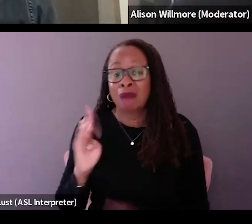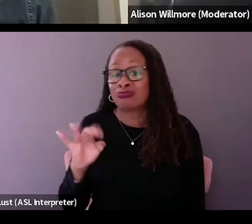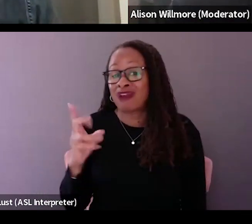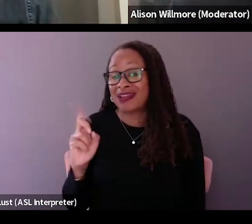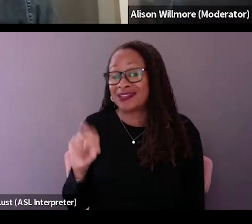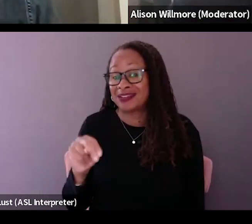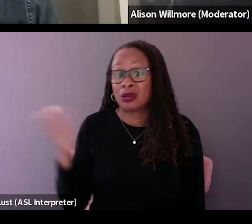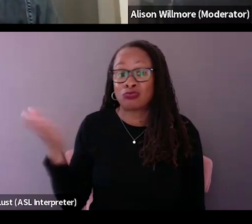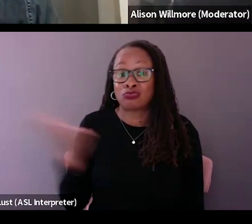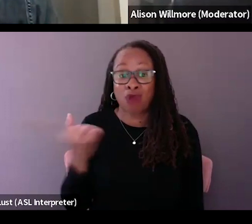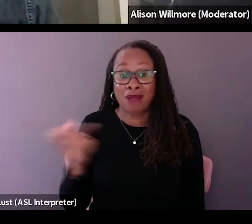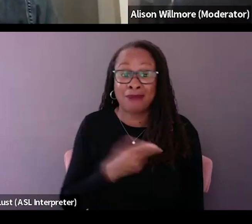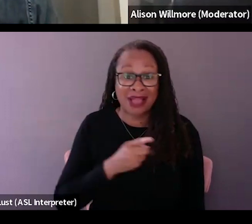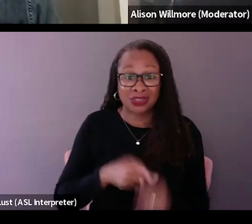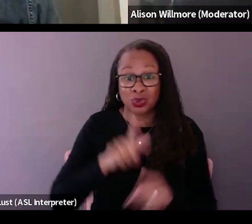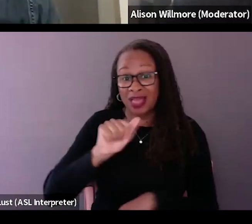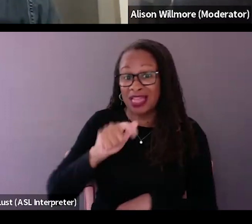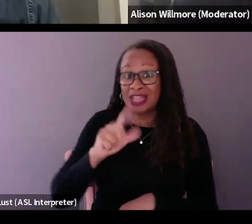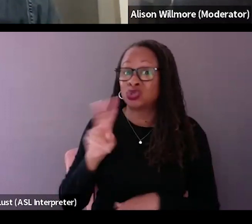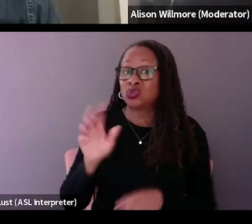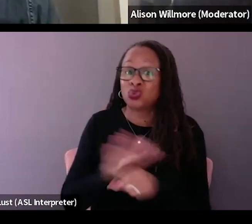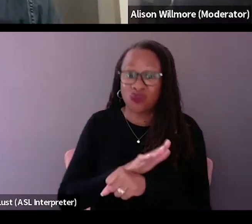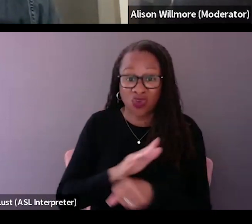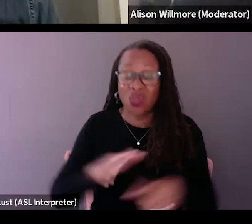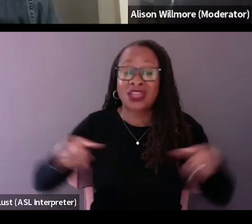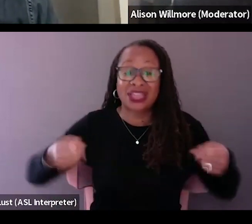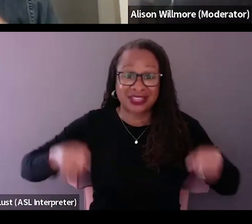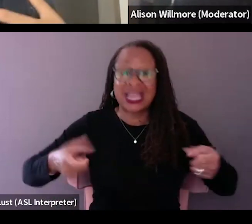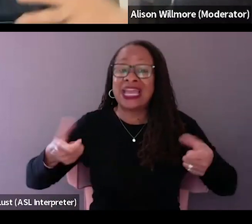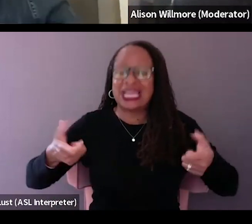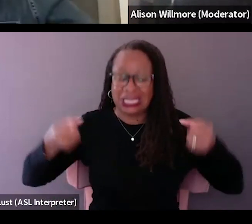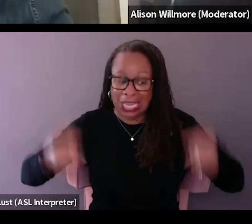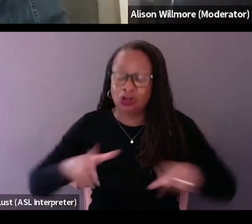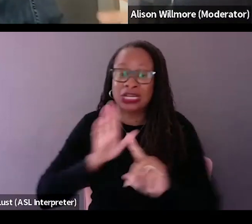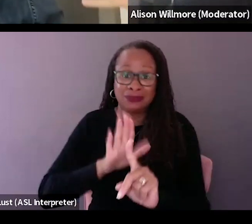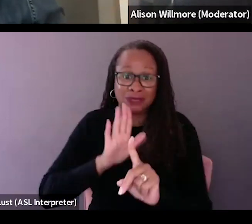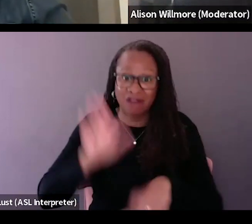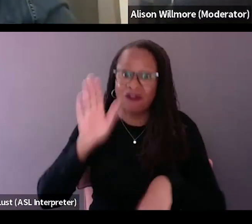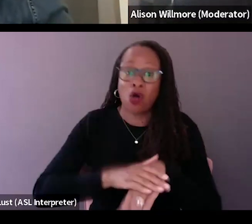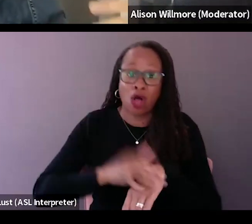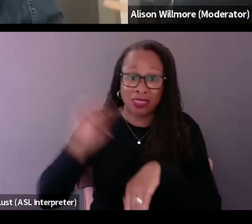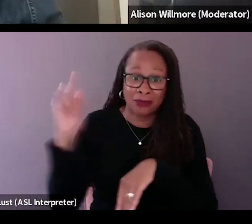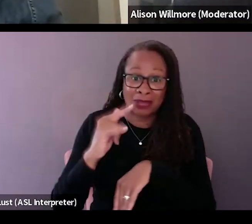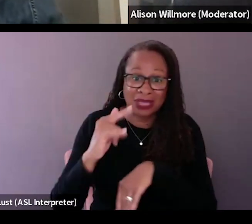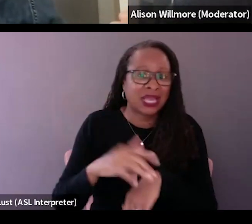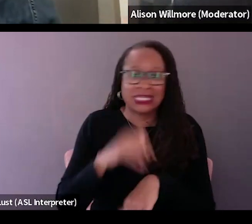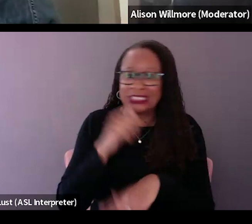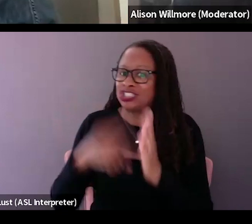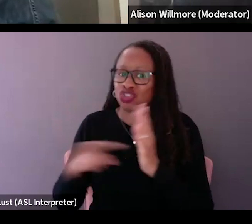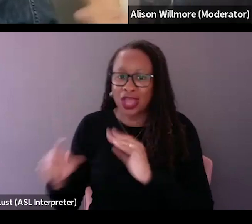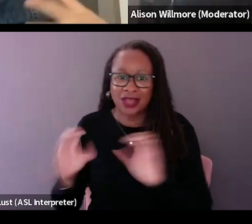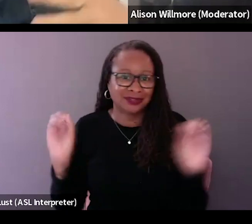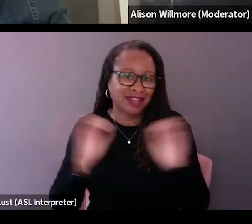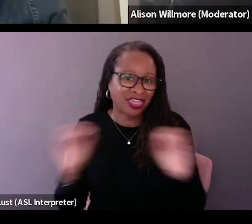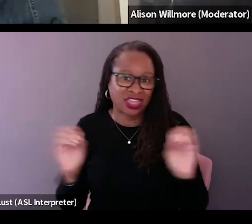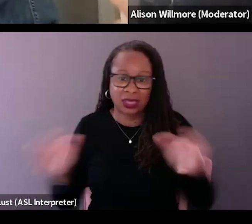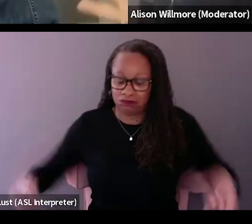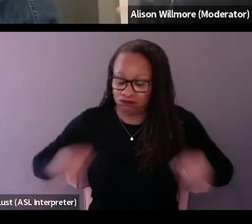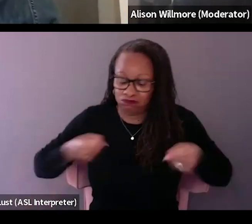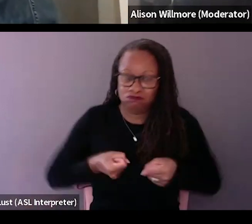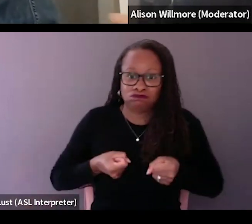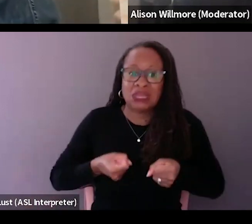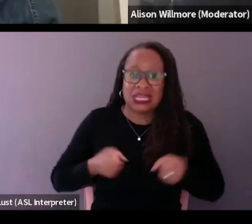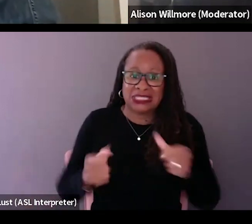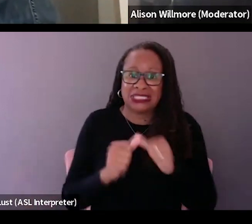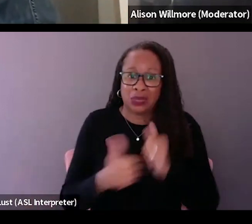carried himself, and didn't check them, obviously. And then, you know, we built up that trust over time. And so we could